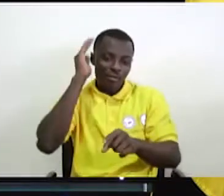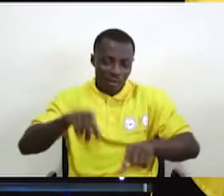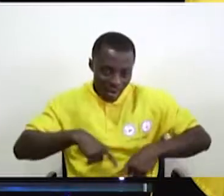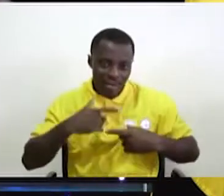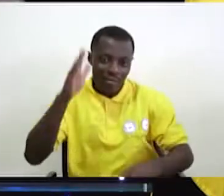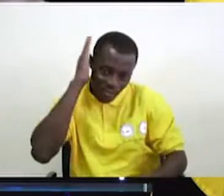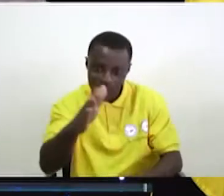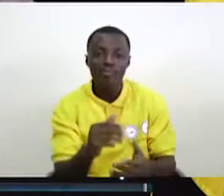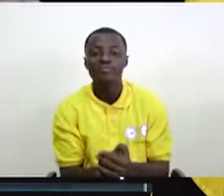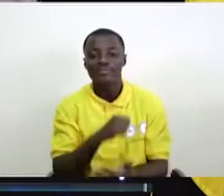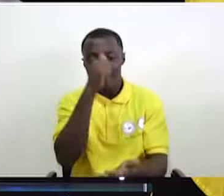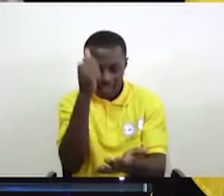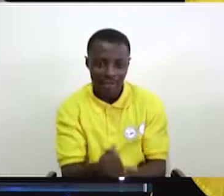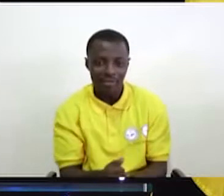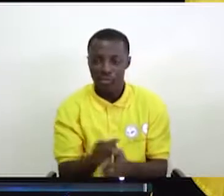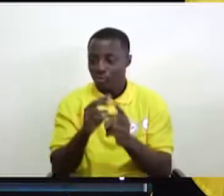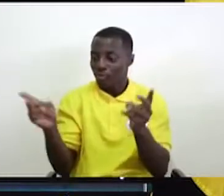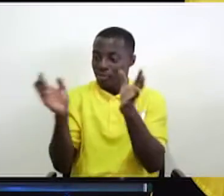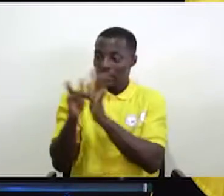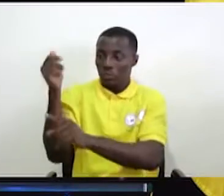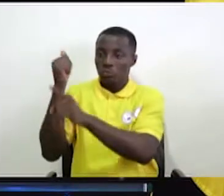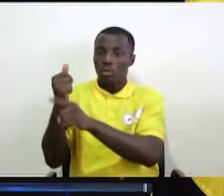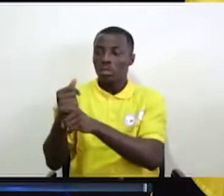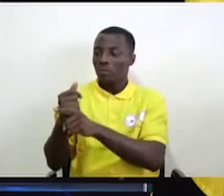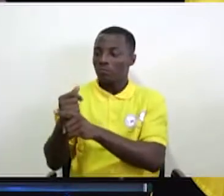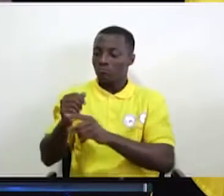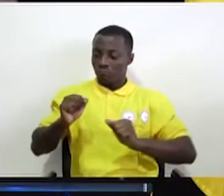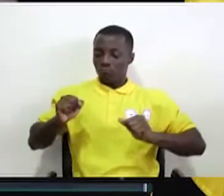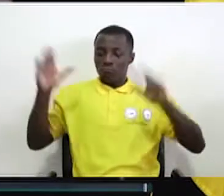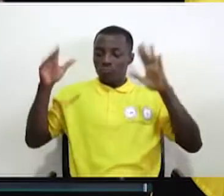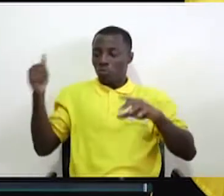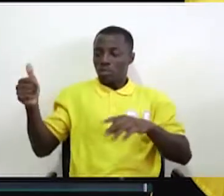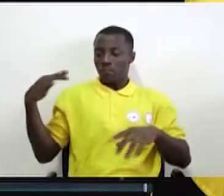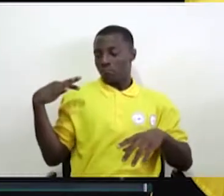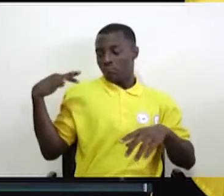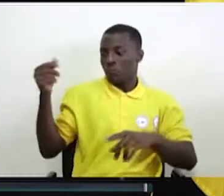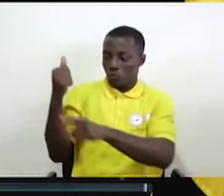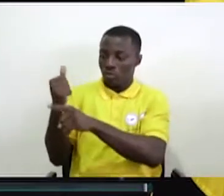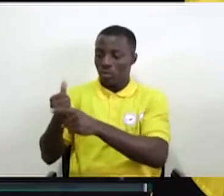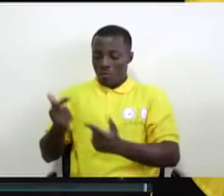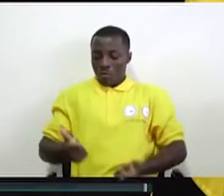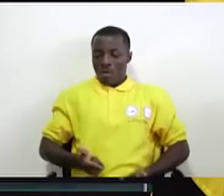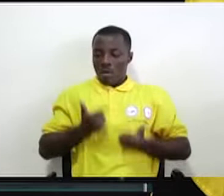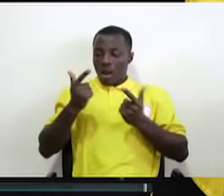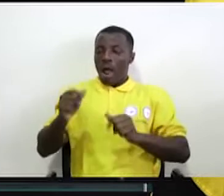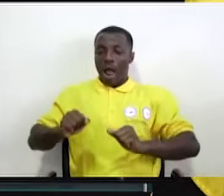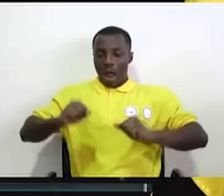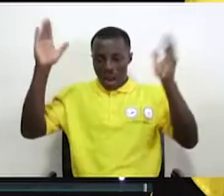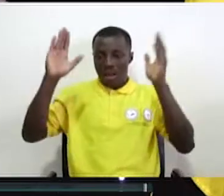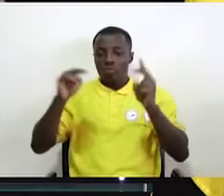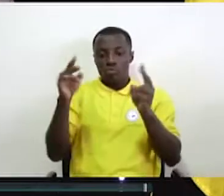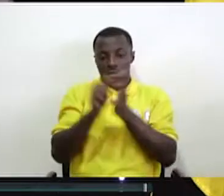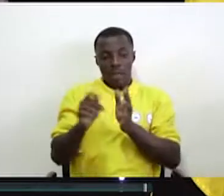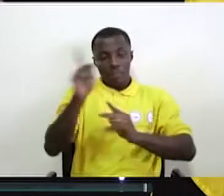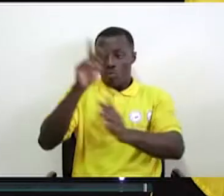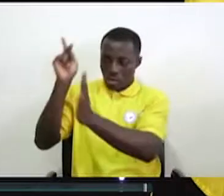won so wenyankwa. He gave himself voluntary to be killed. Oh, trini pem edene hum mai say won kum no. See, this is